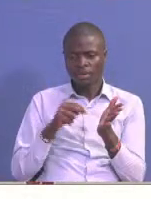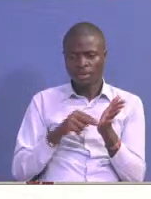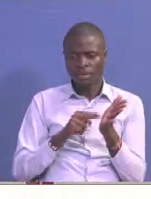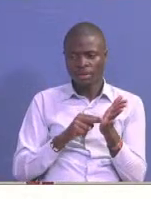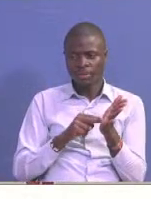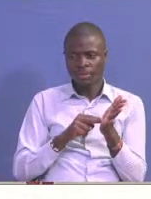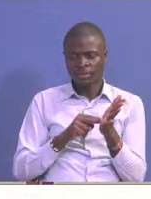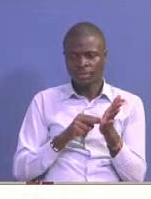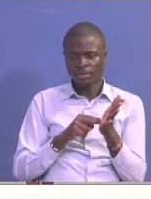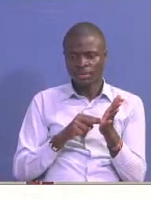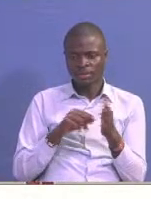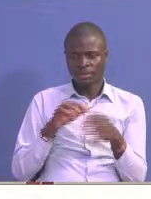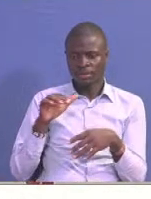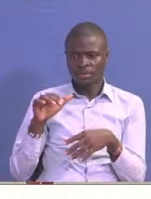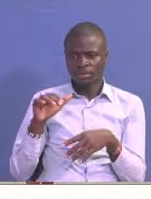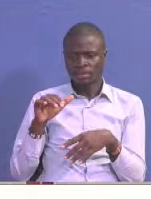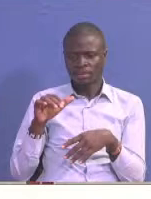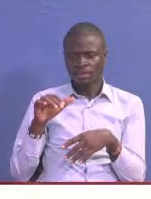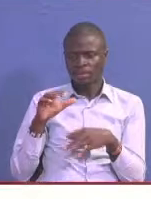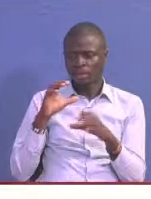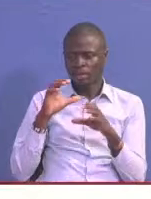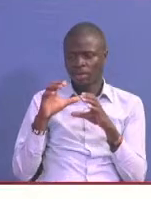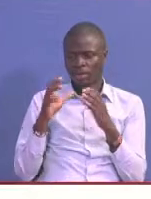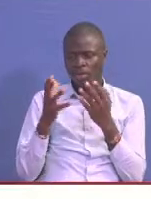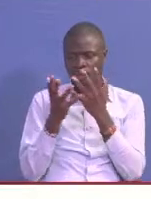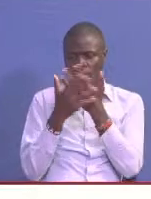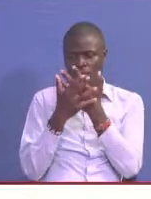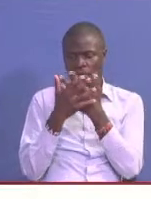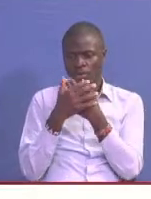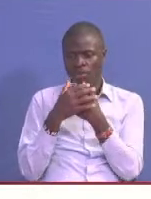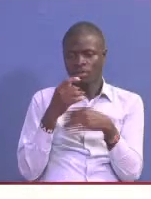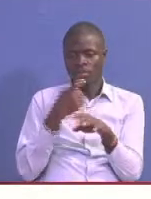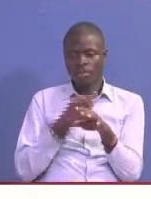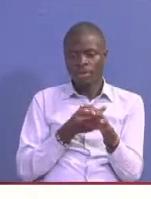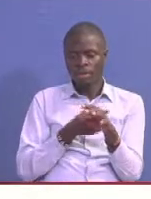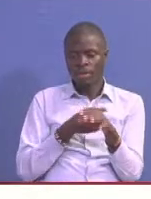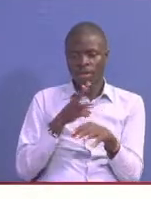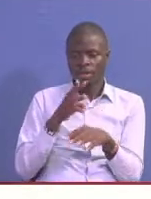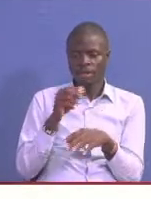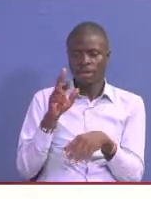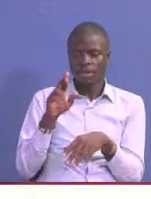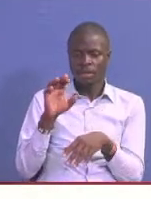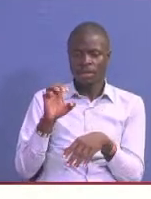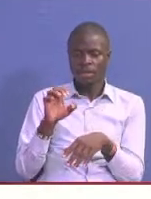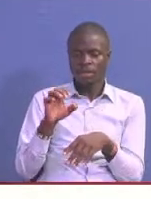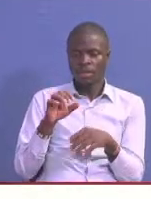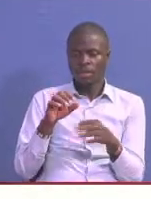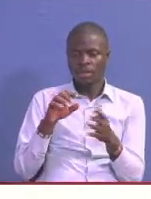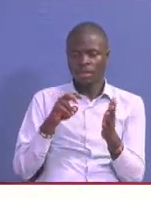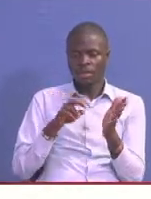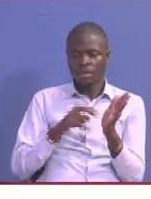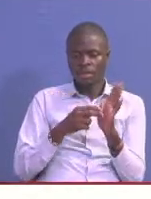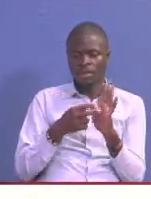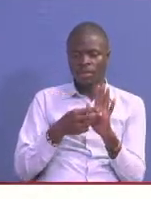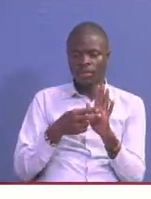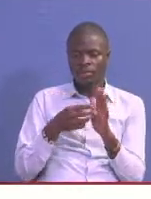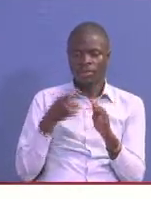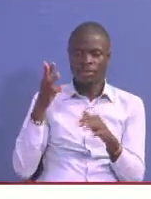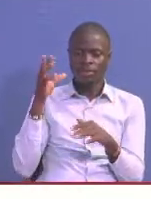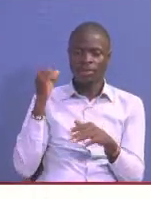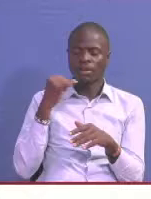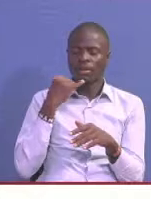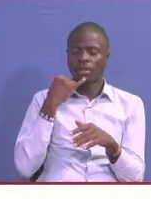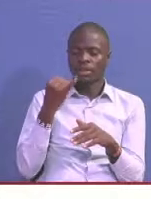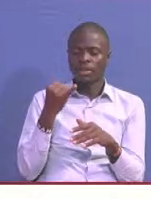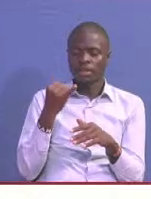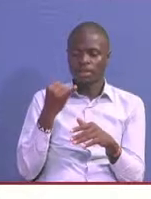we studied called computer hardware. And the definition was, and it still is,